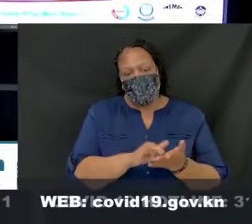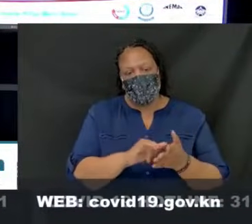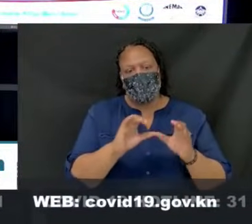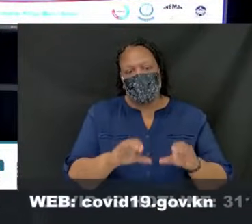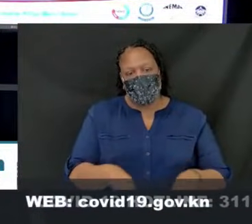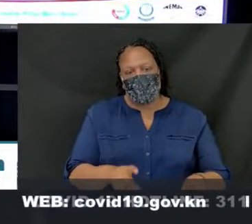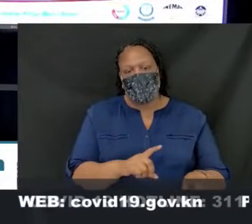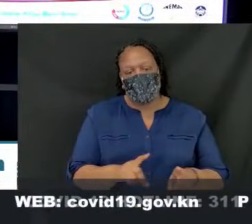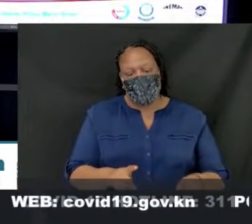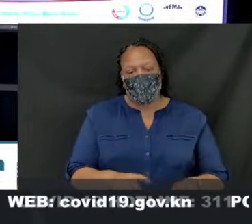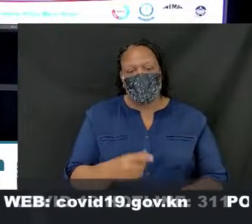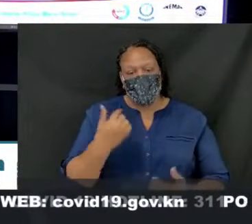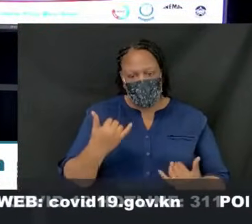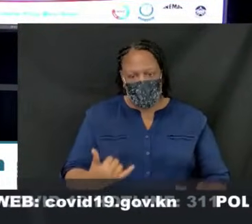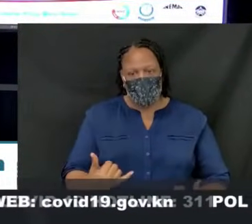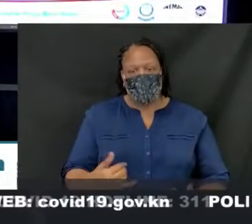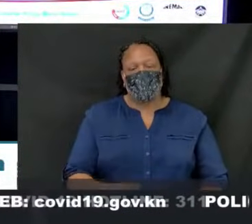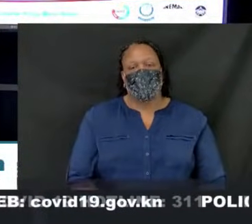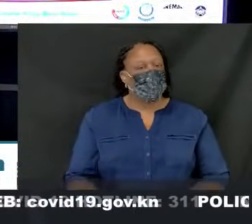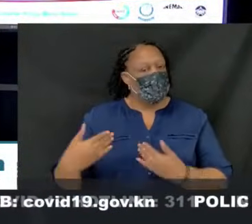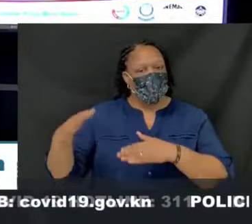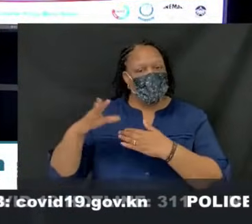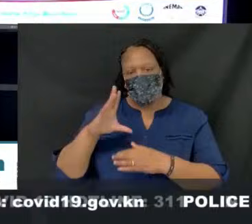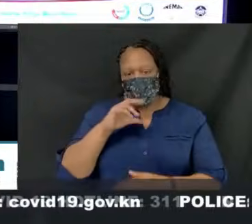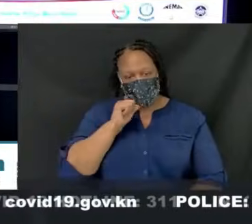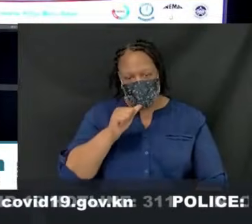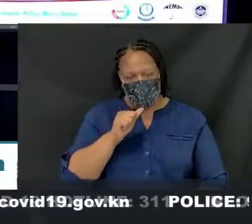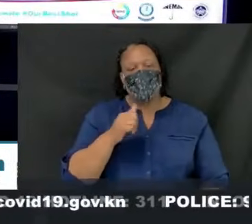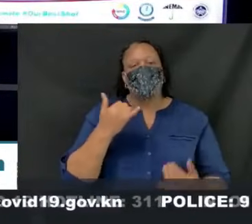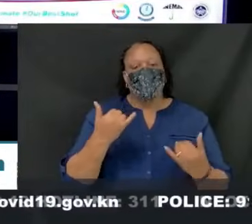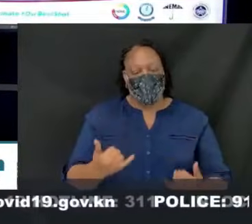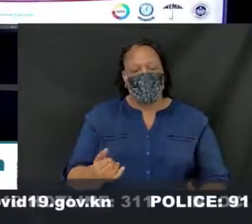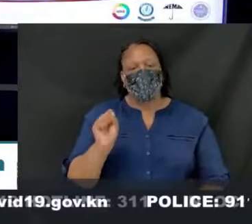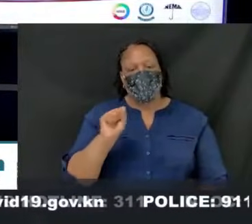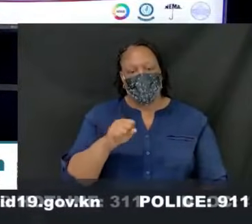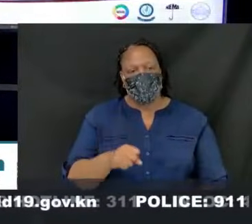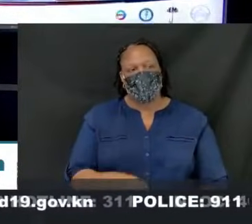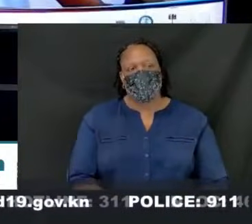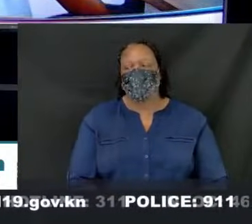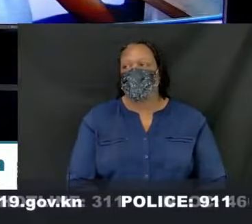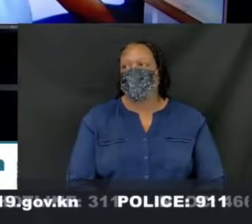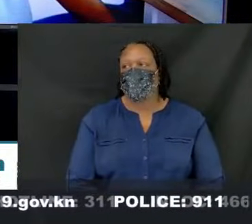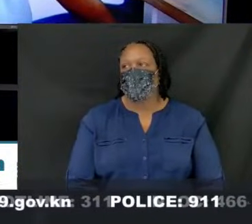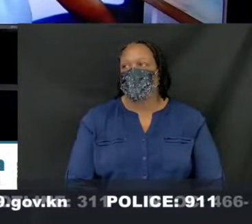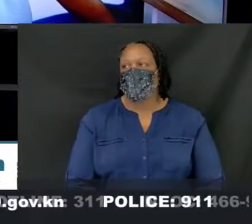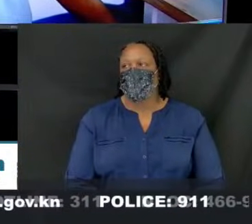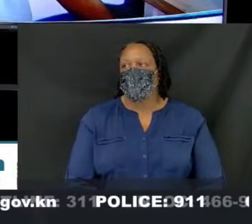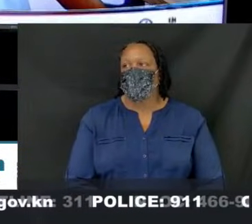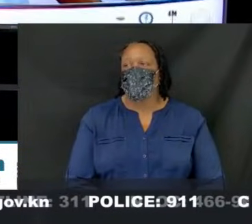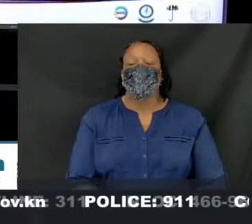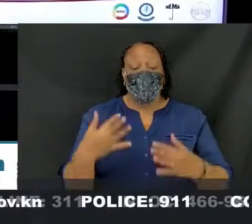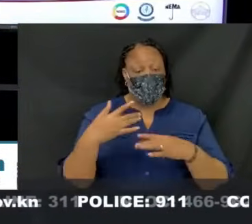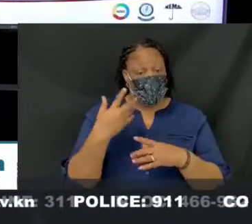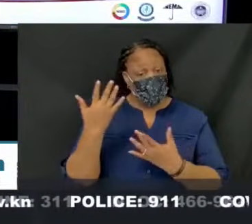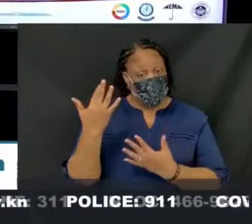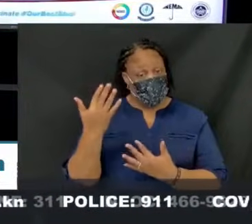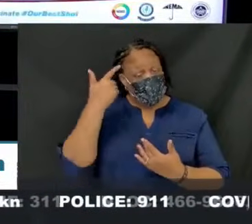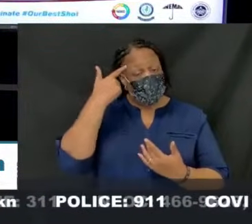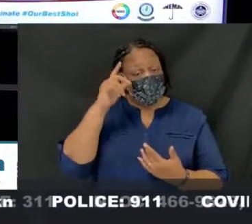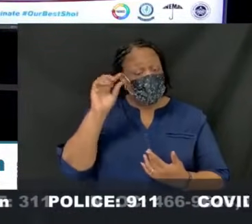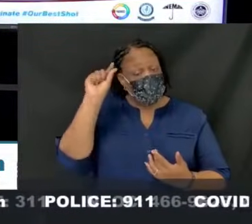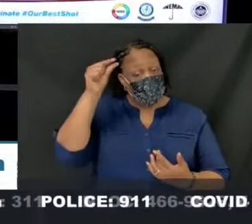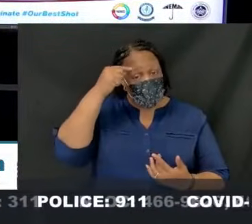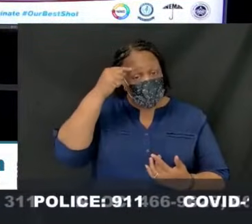Health, and also supported by the cabinet members. However, as Dr. Wilkinson said,